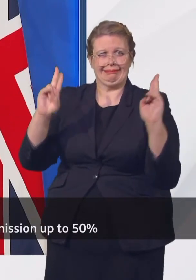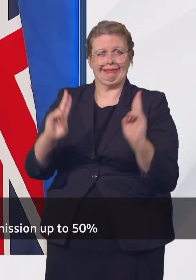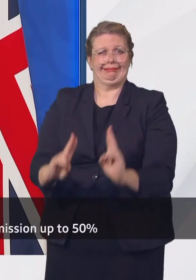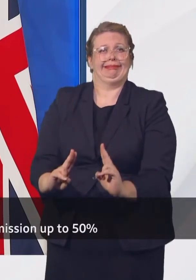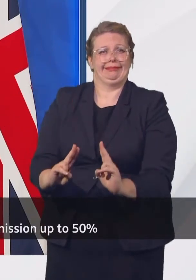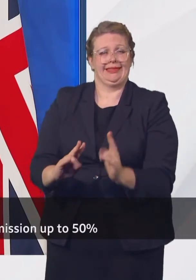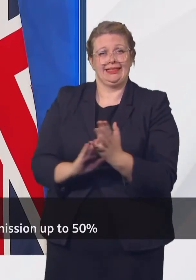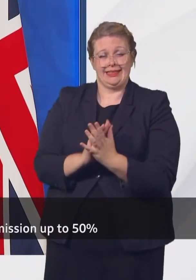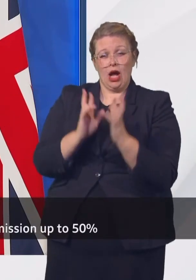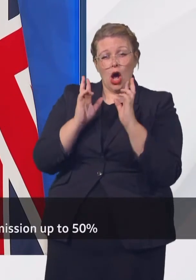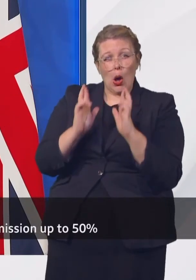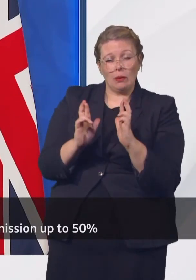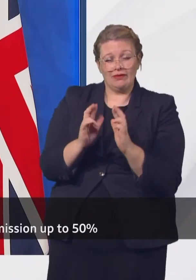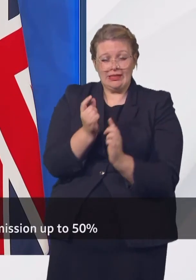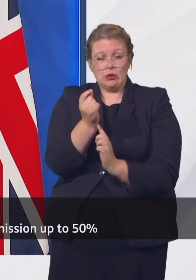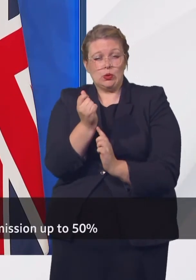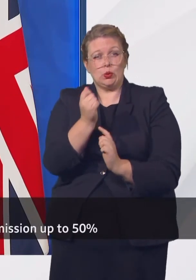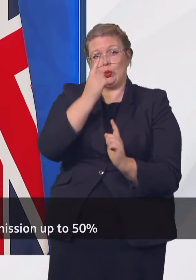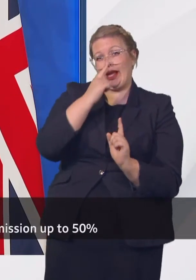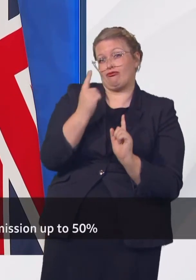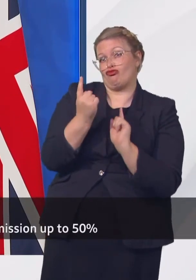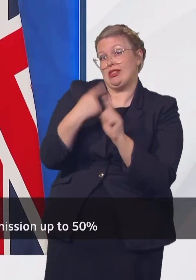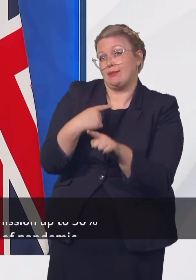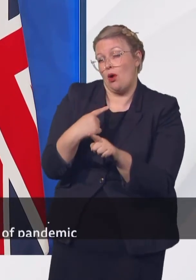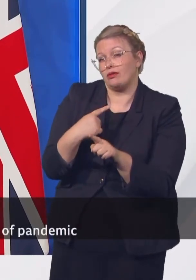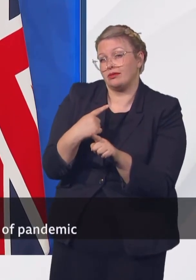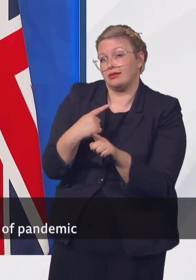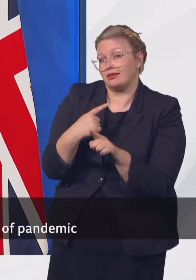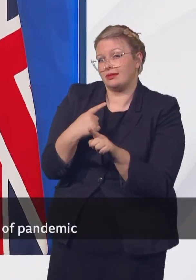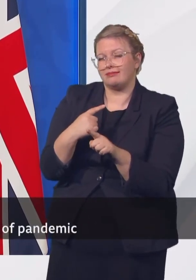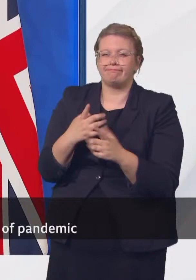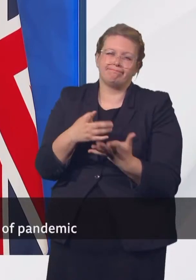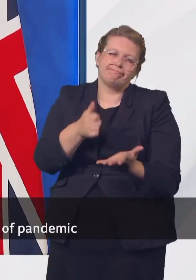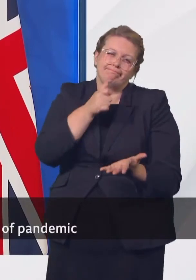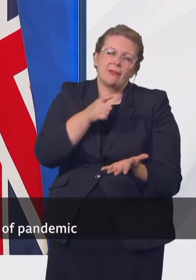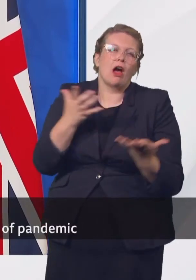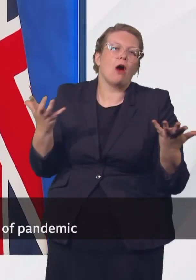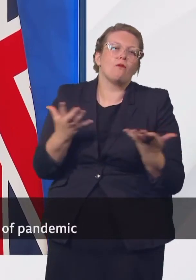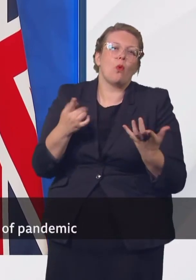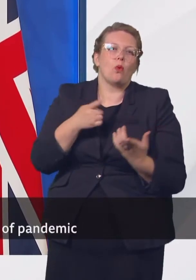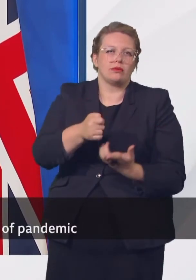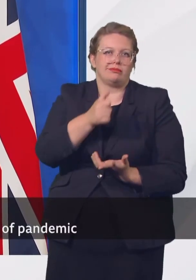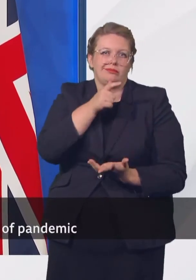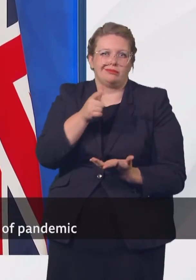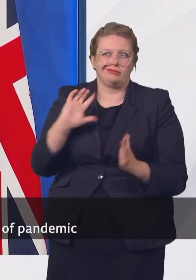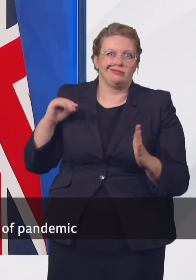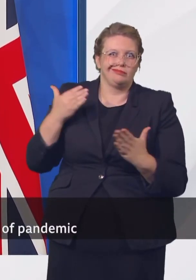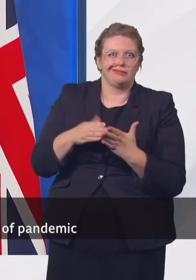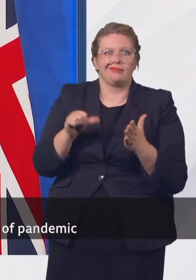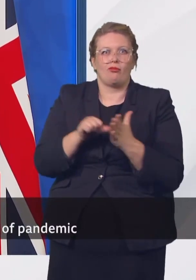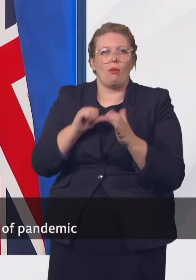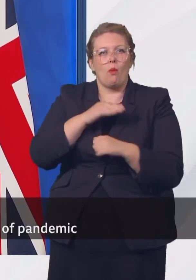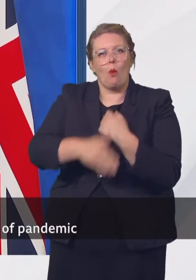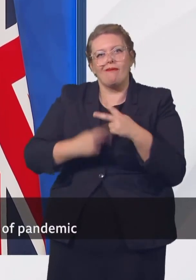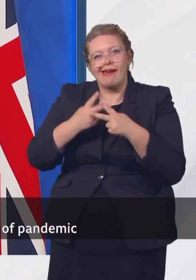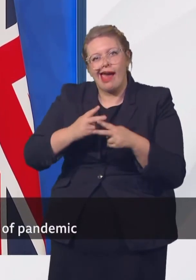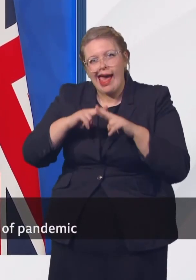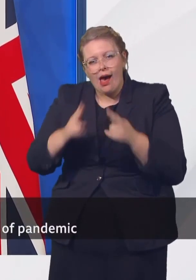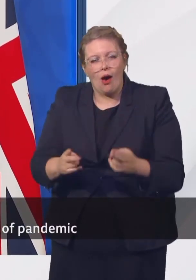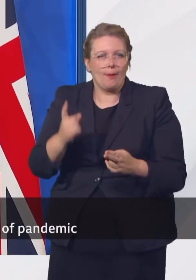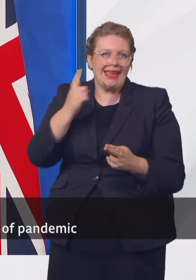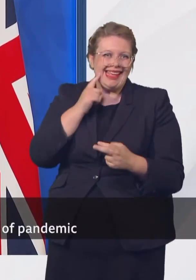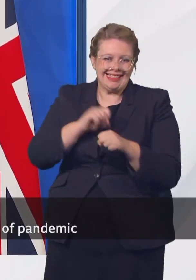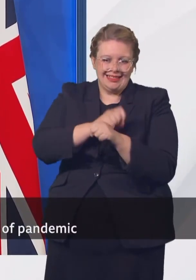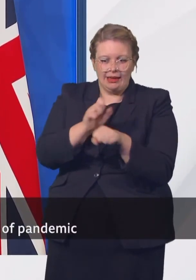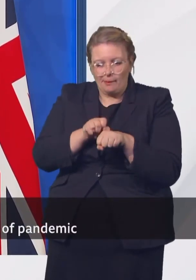good news for you soon, Rachel. You'll understand, given the history, why it's so important